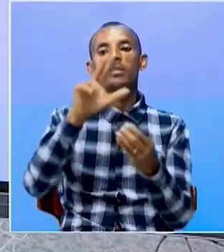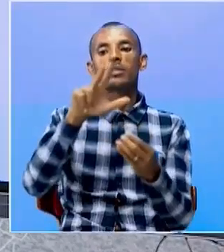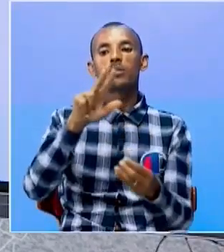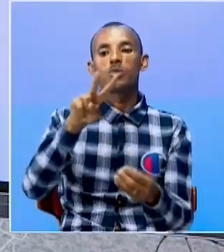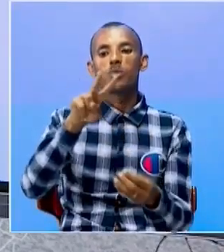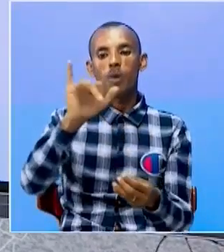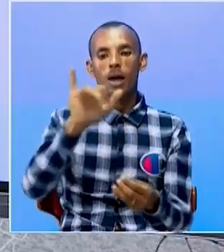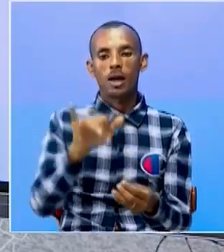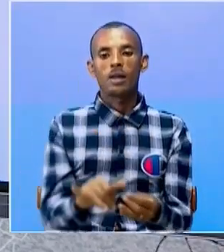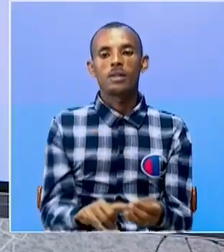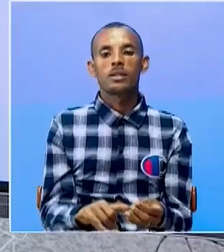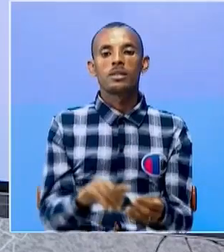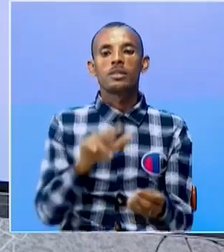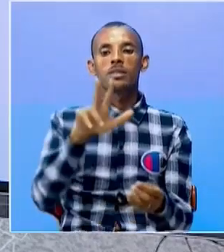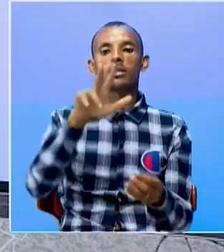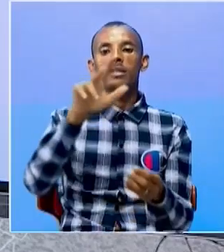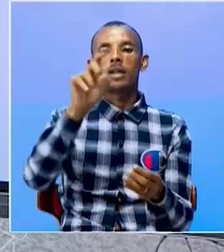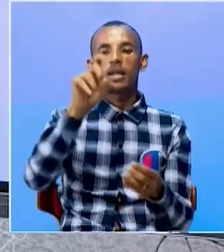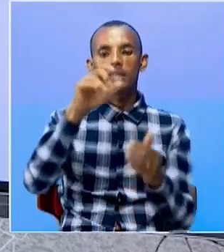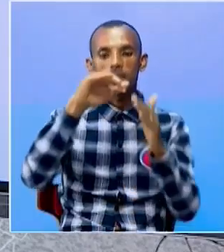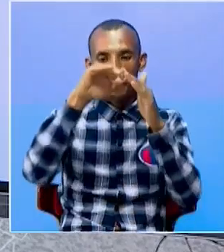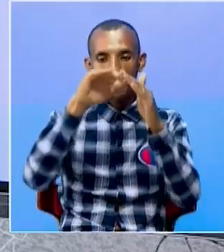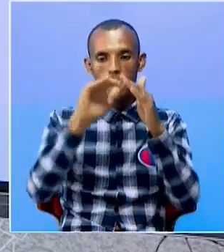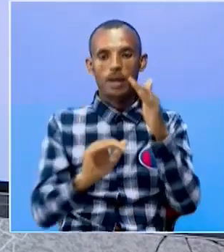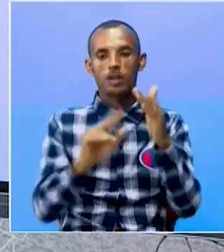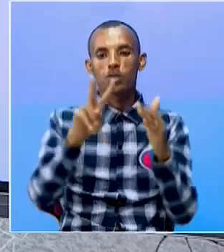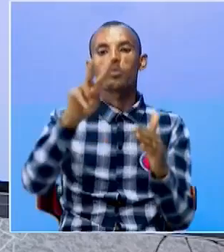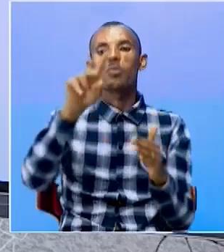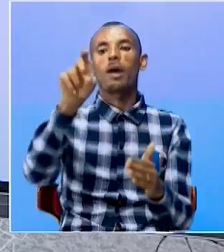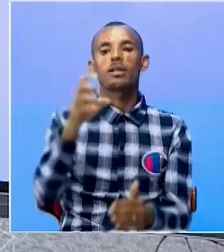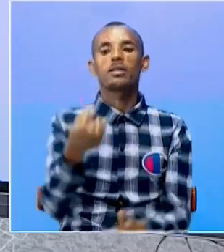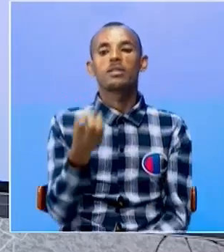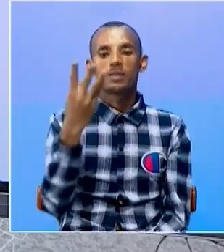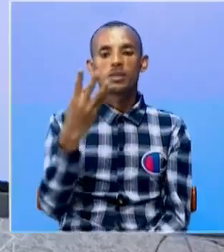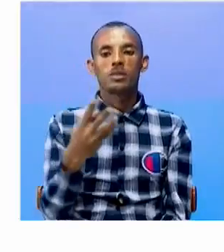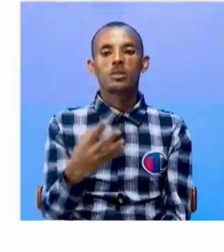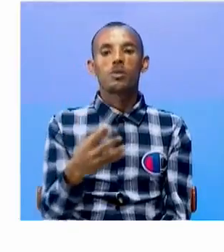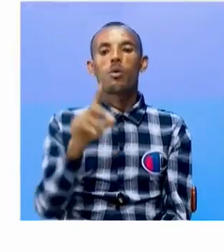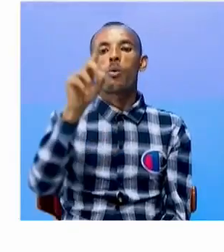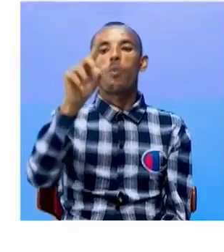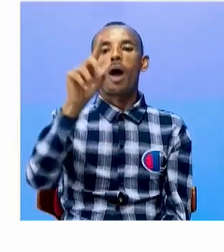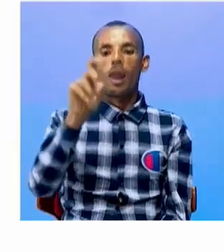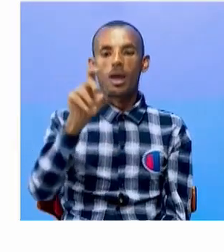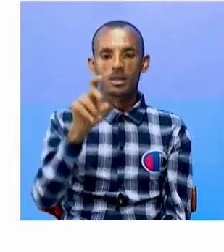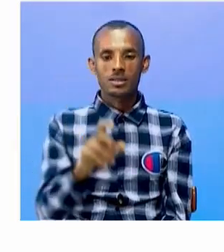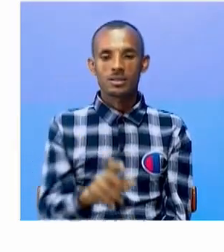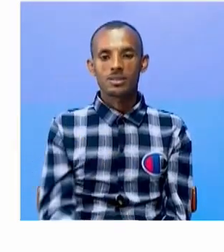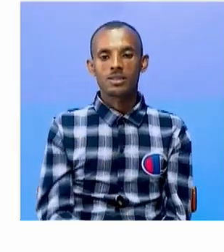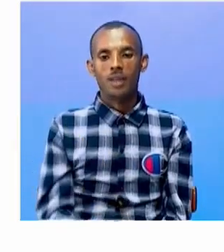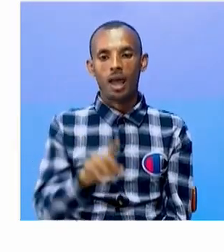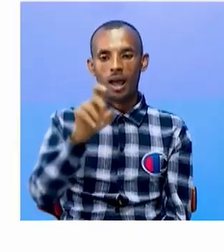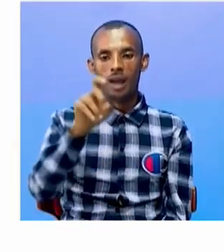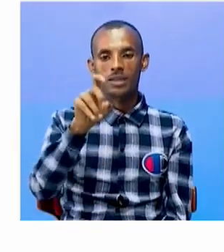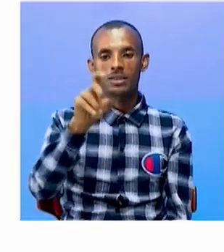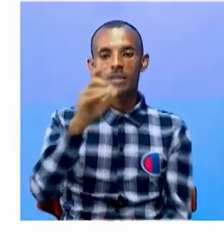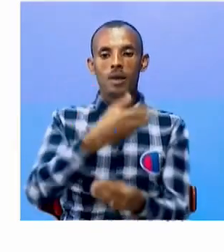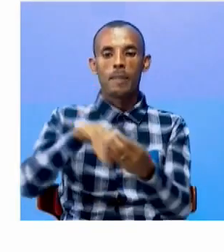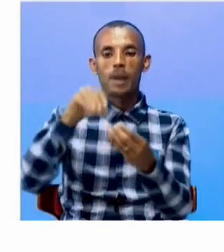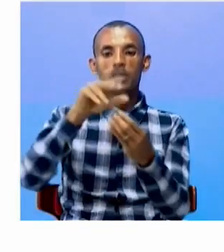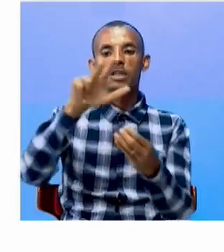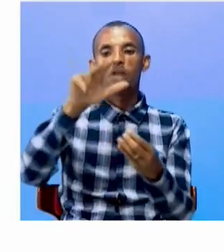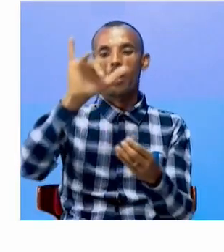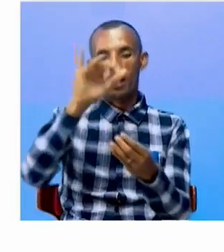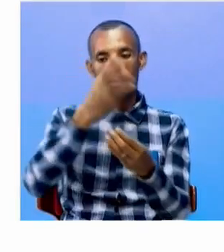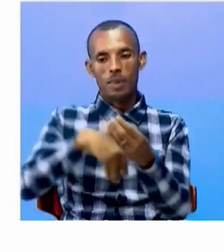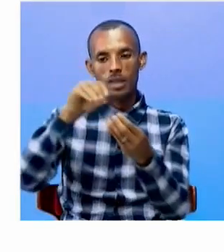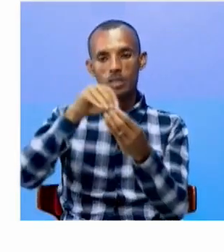sum of 3x and minus 2x? You have 1x. It is positive x. Plus